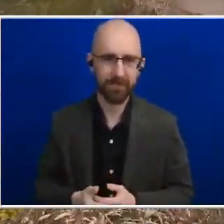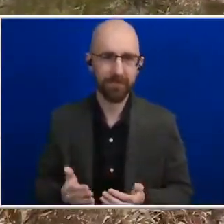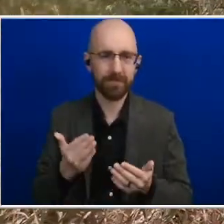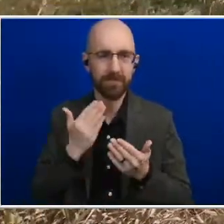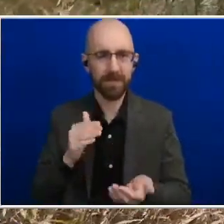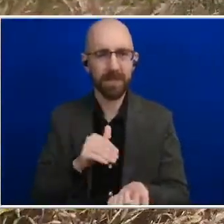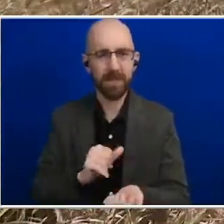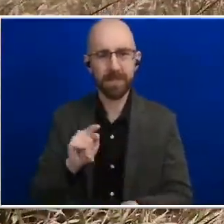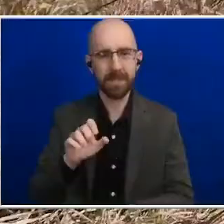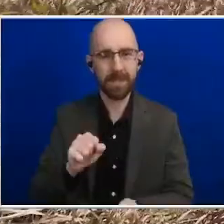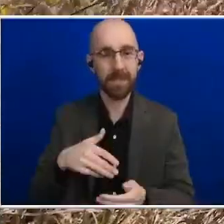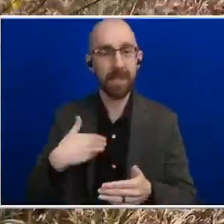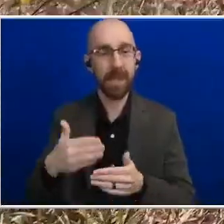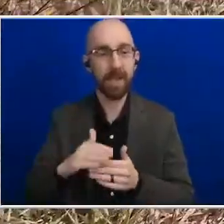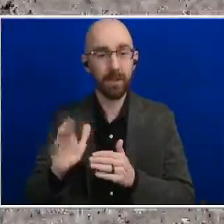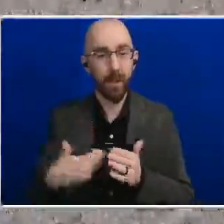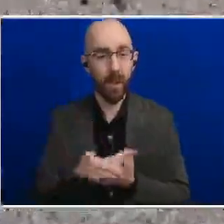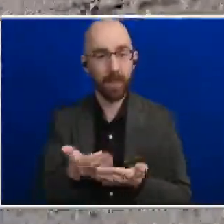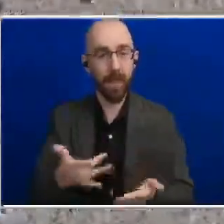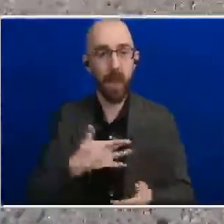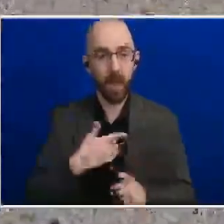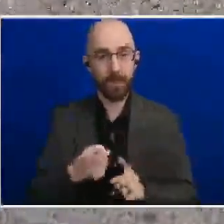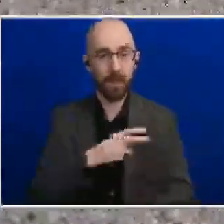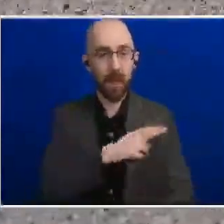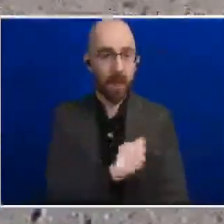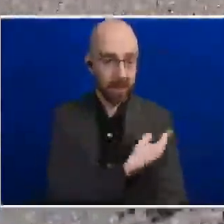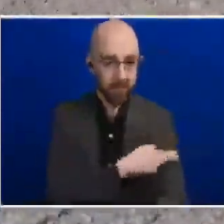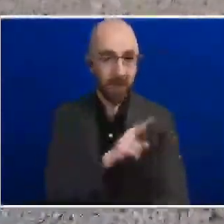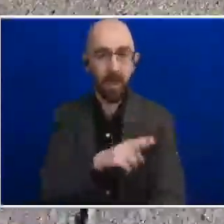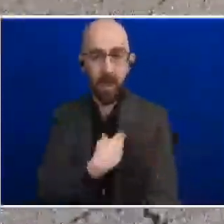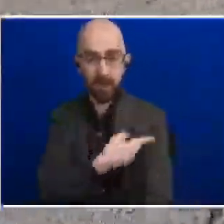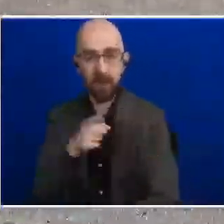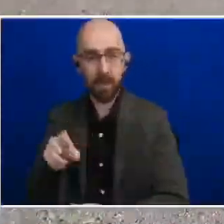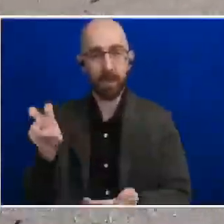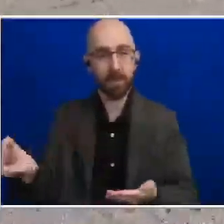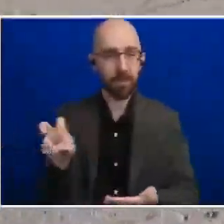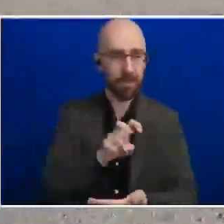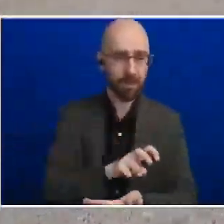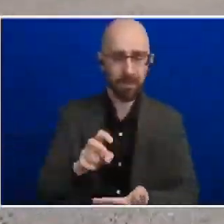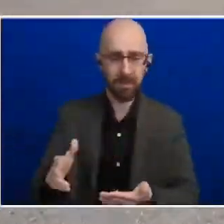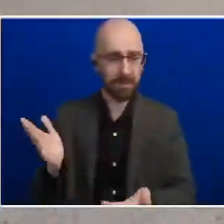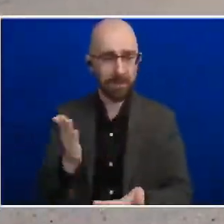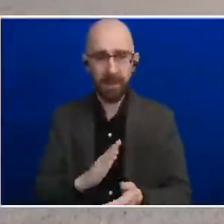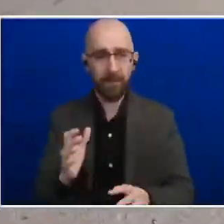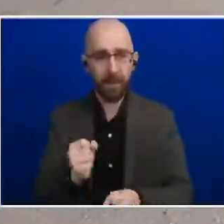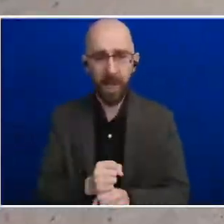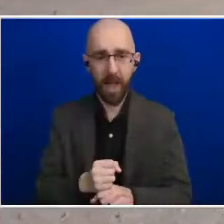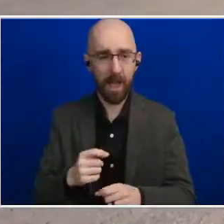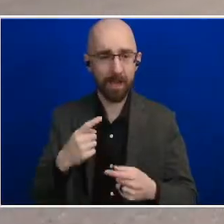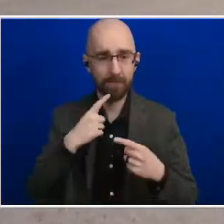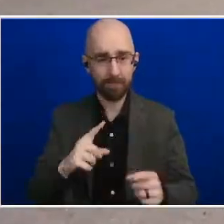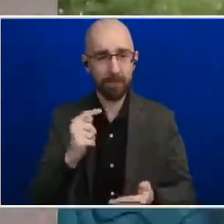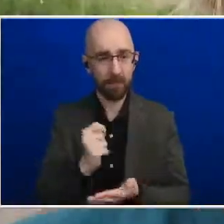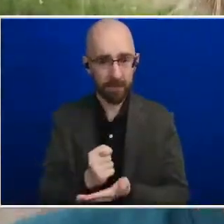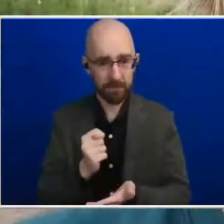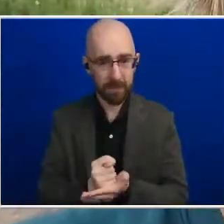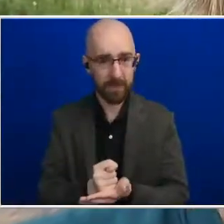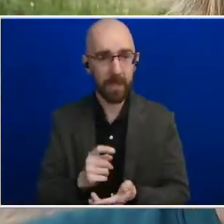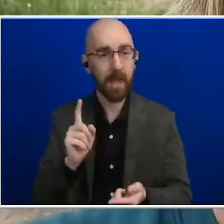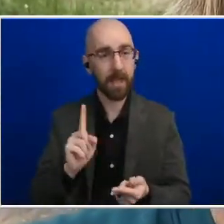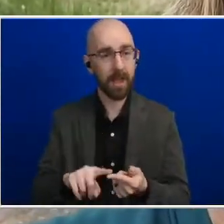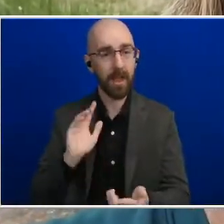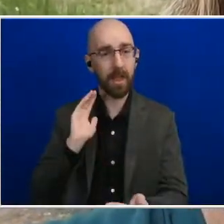All Things Heart, from hospital to hospital he bounced, not ever getting a viable treatment. Until he came here